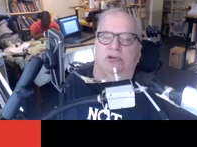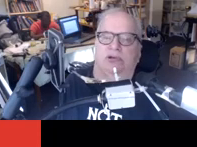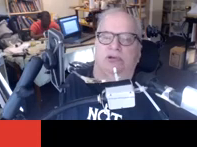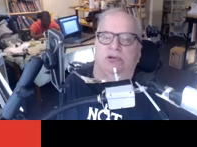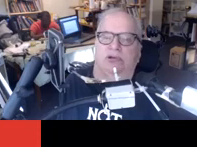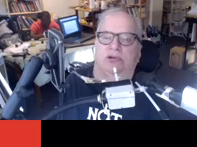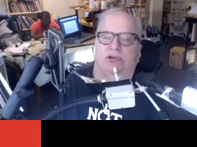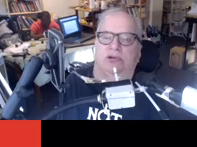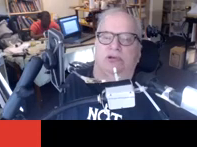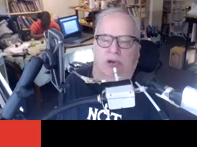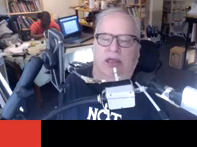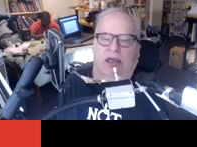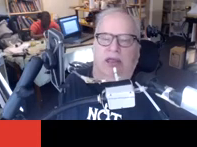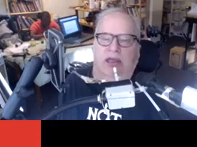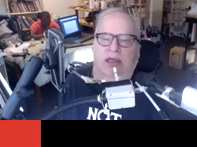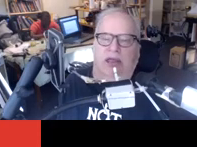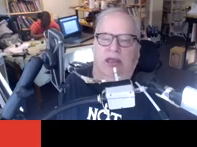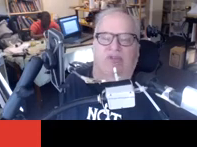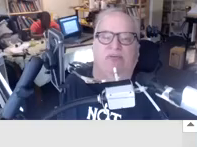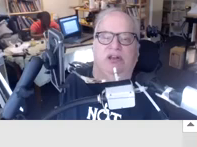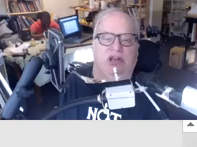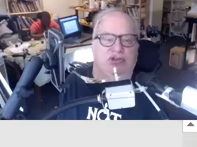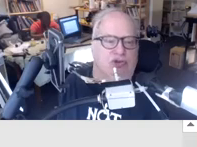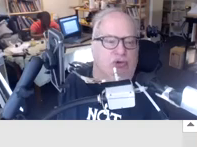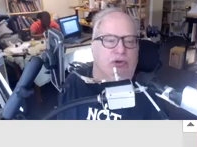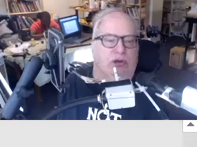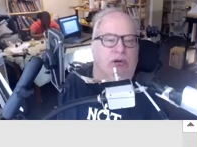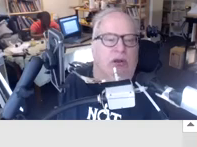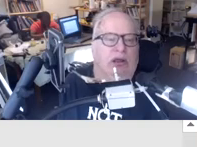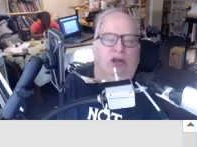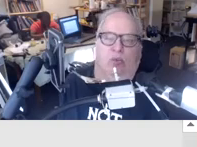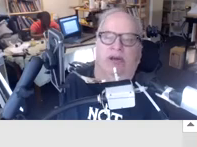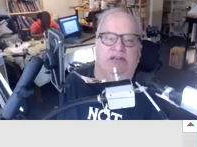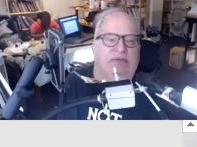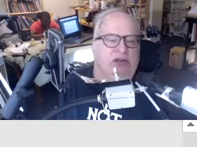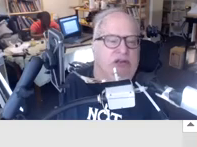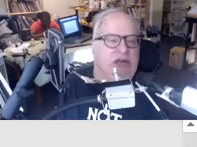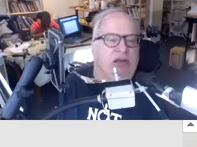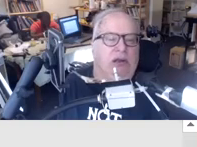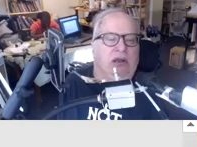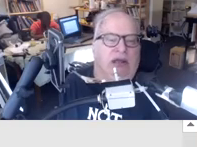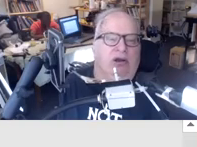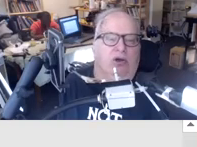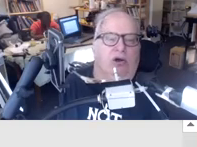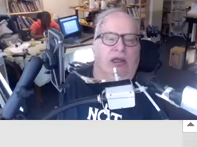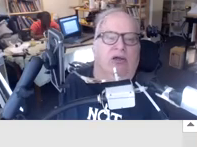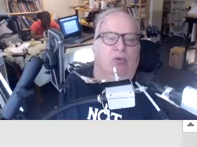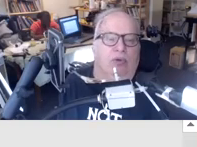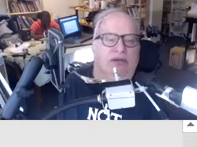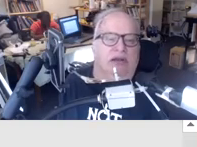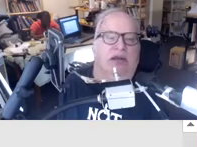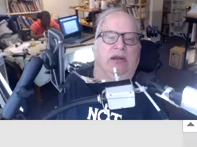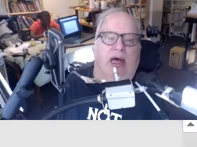an auto insurance claims center. Five teenage children. In 2017, he had a